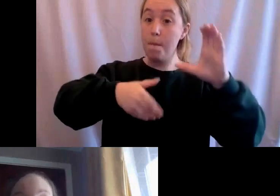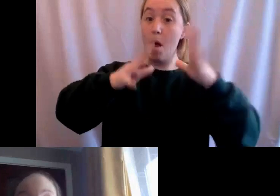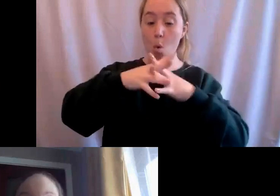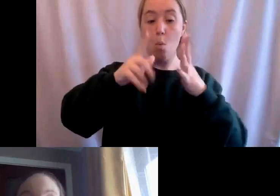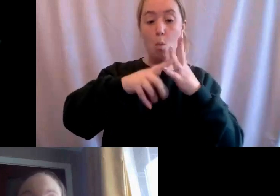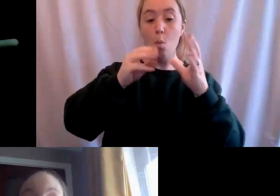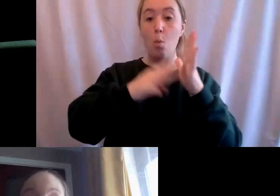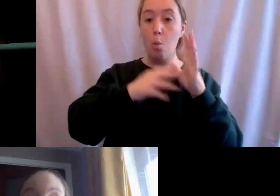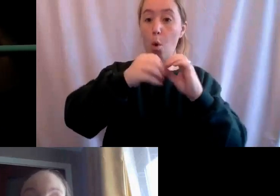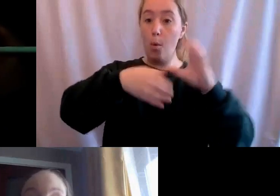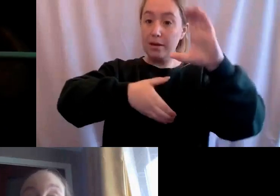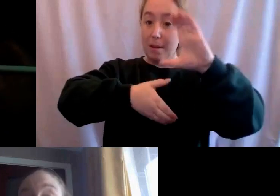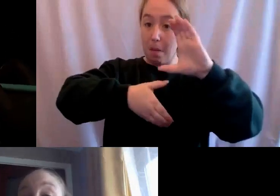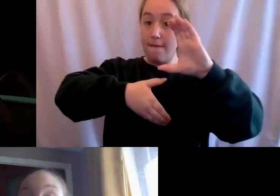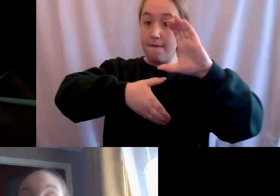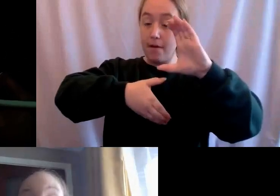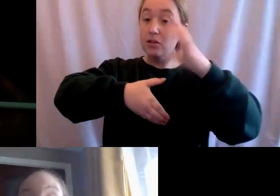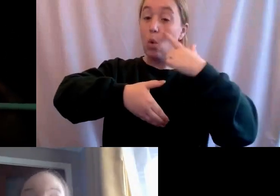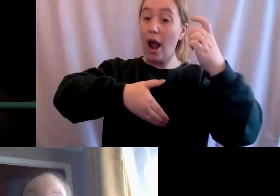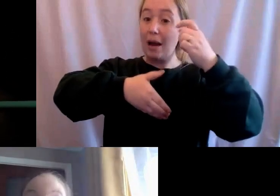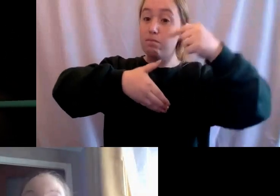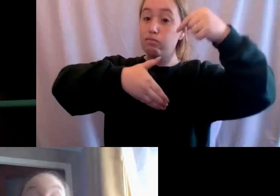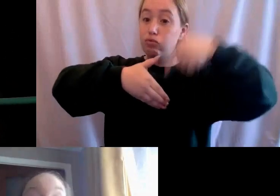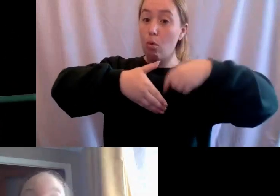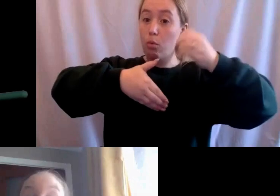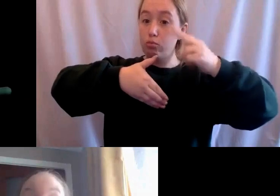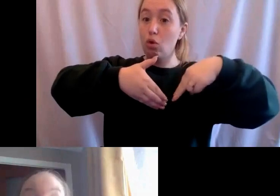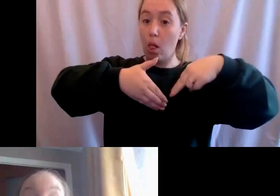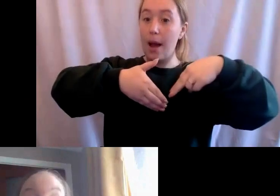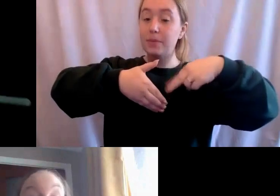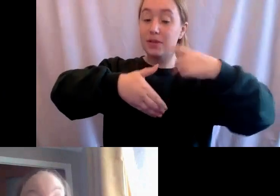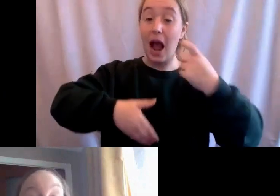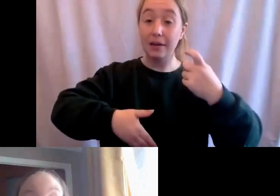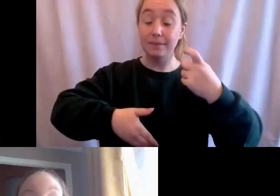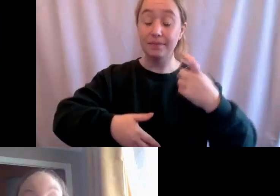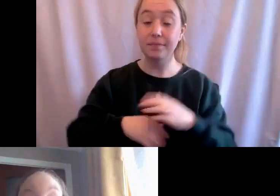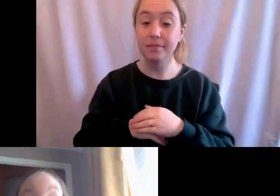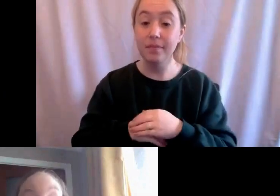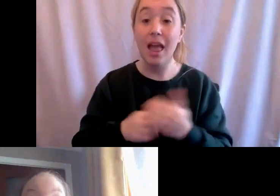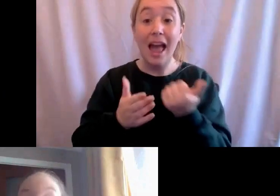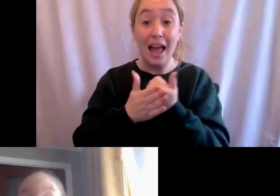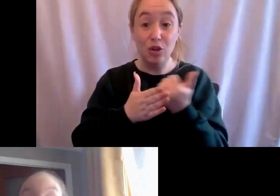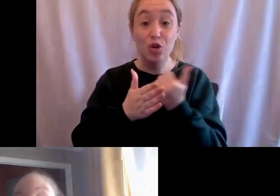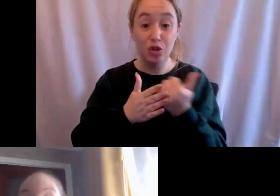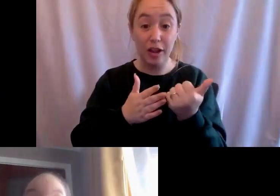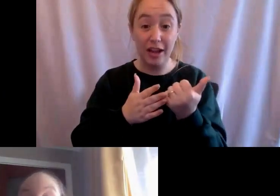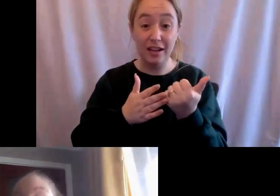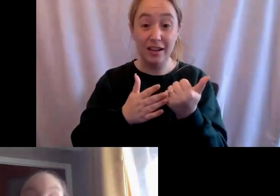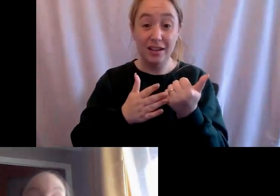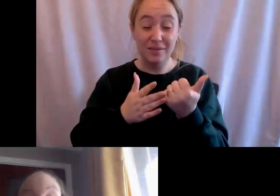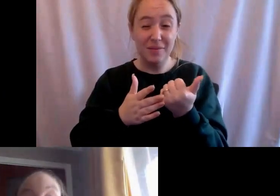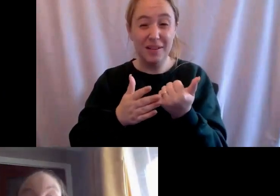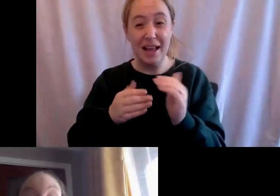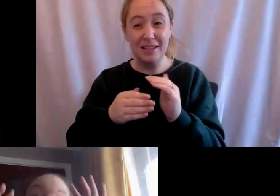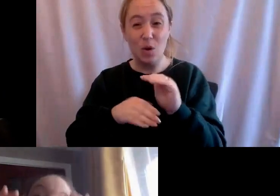can still get a prolapse. And in my experience, you usually come with more than one. So the front wall and the